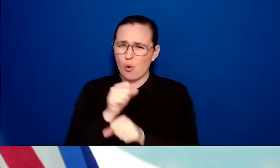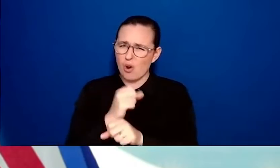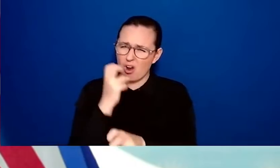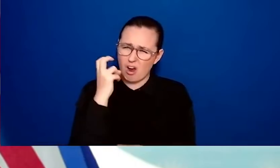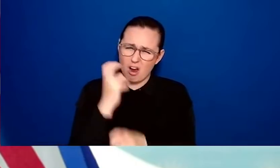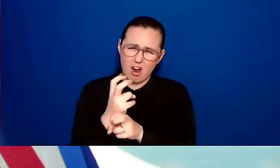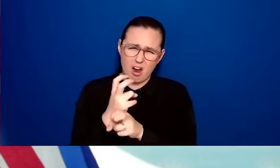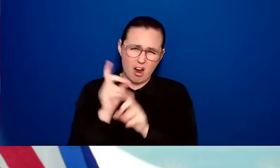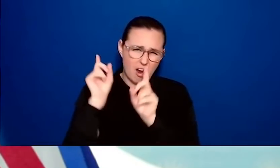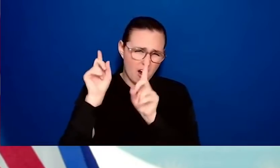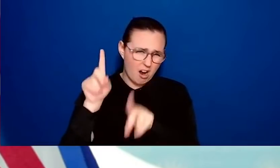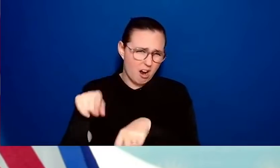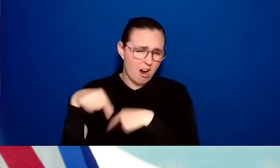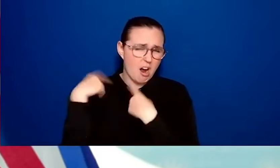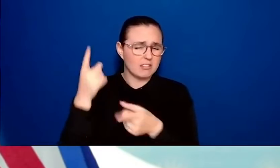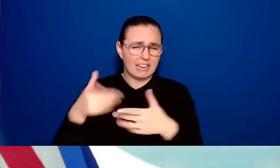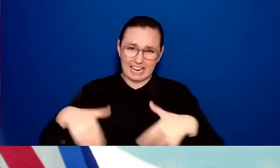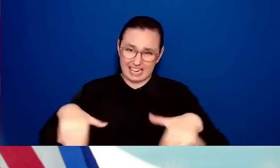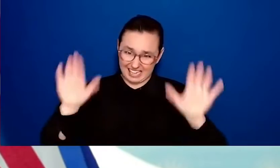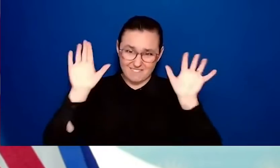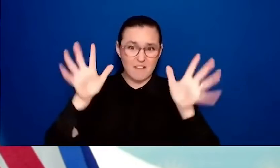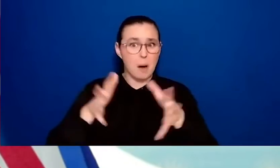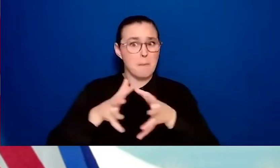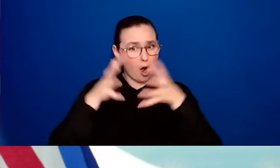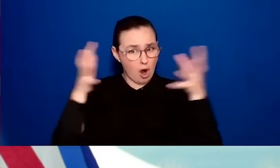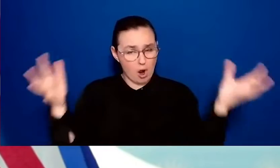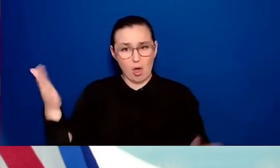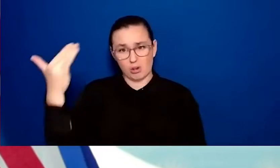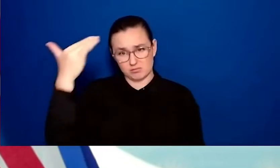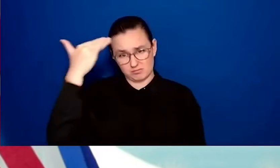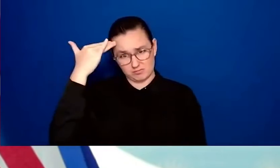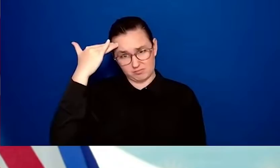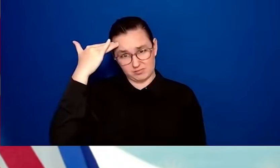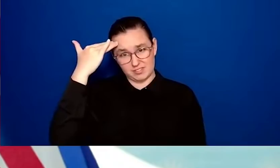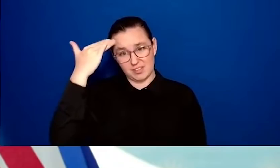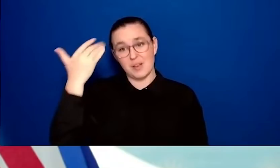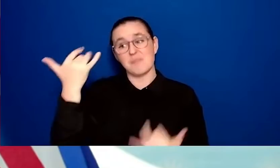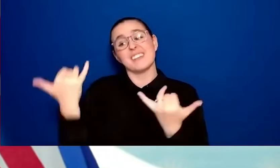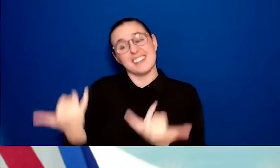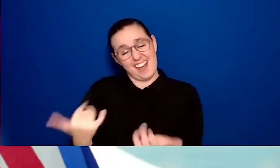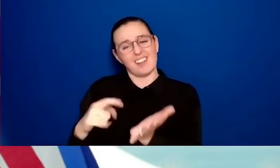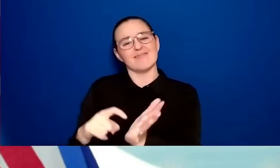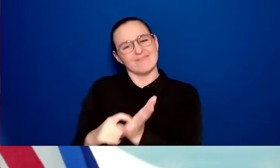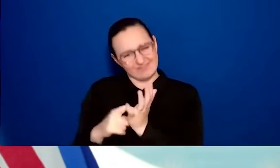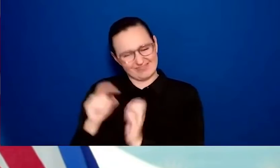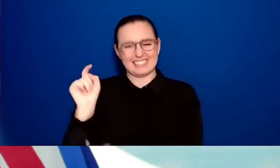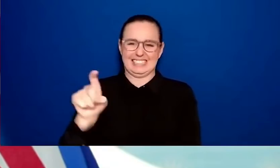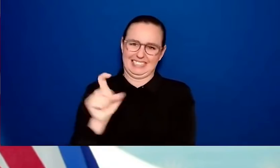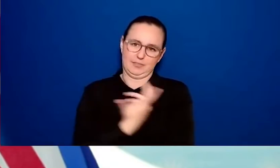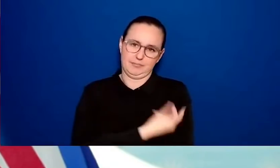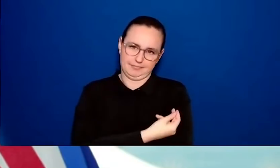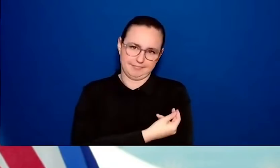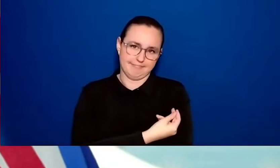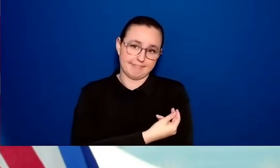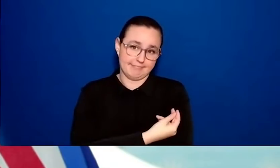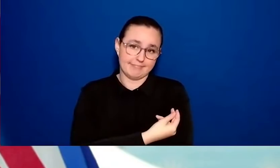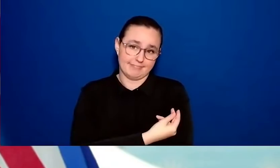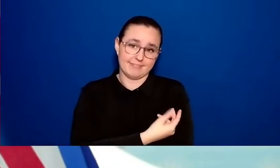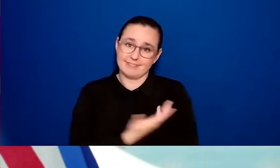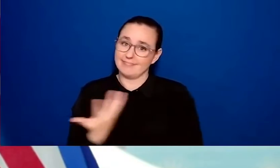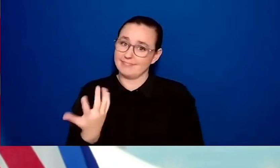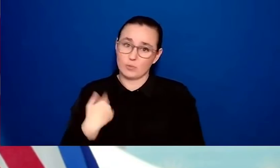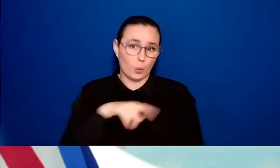things to ensure that everyone is immunized. And it's a challenge, but it's one that we simply have to meet in these